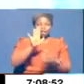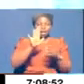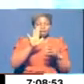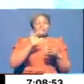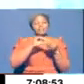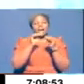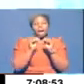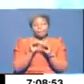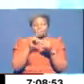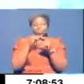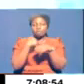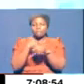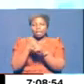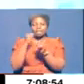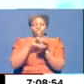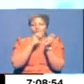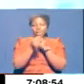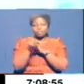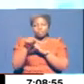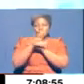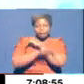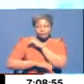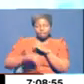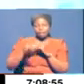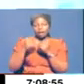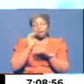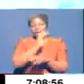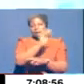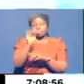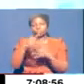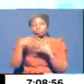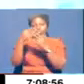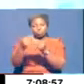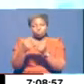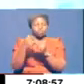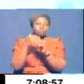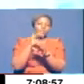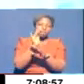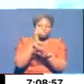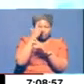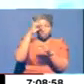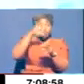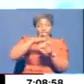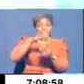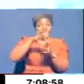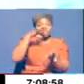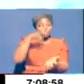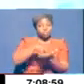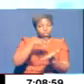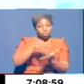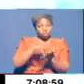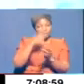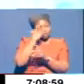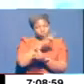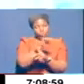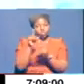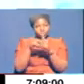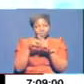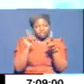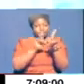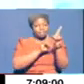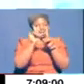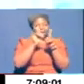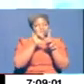difference in this country. I challenge you to go forth and seek elective office so that you can start the journey of making meaningful